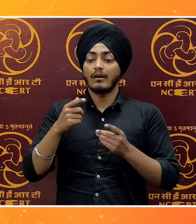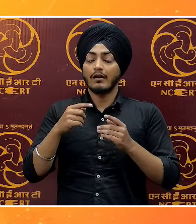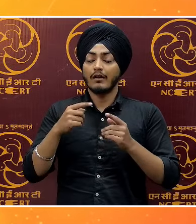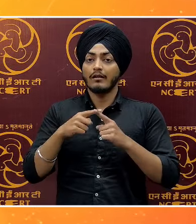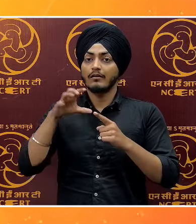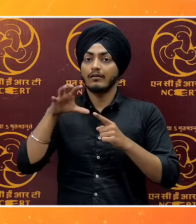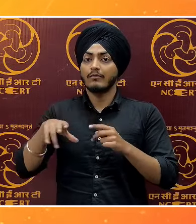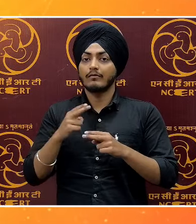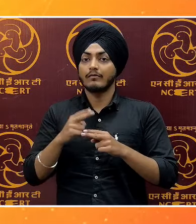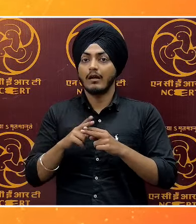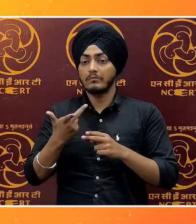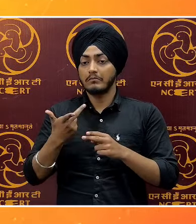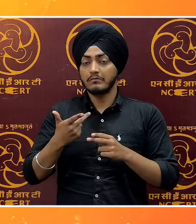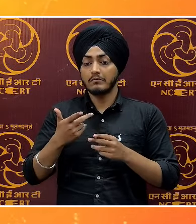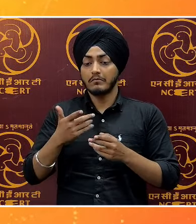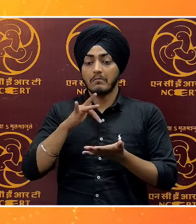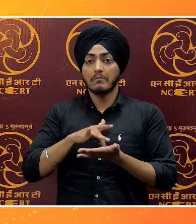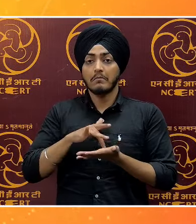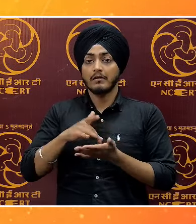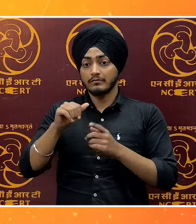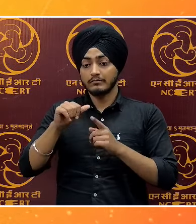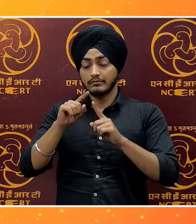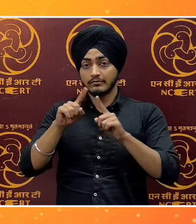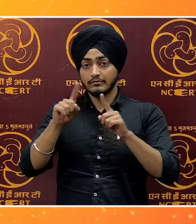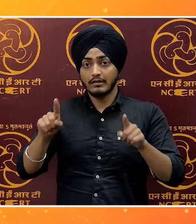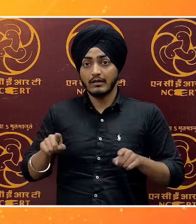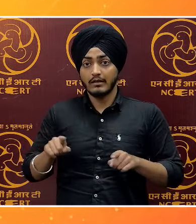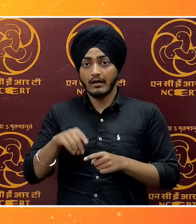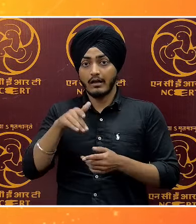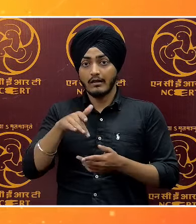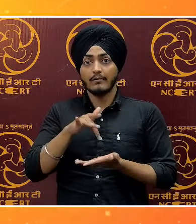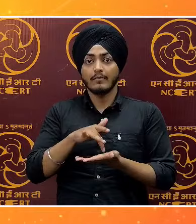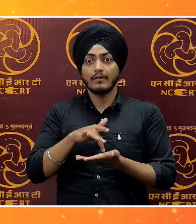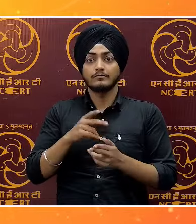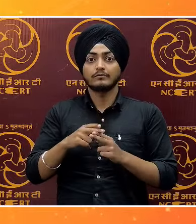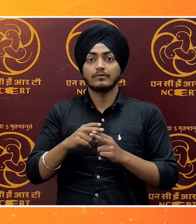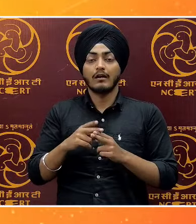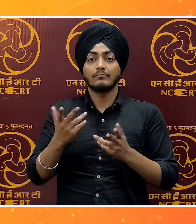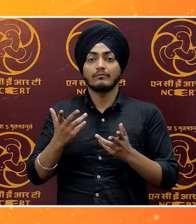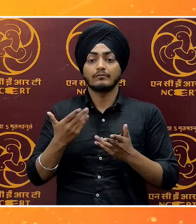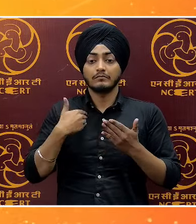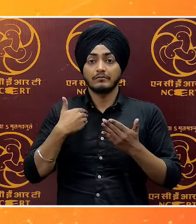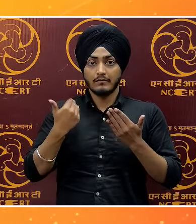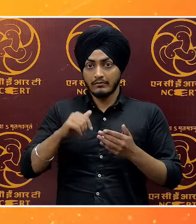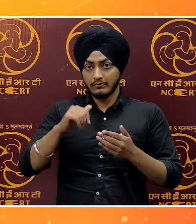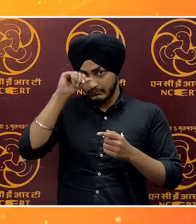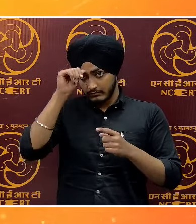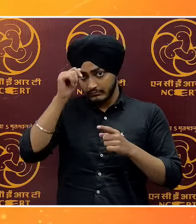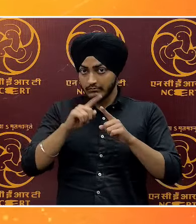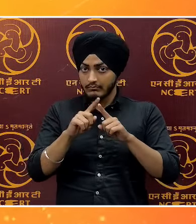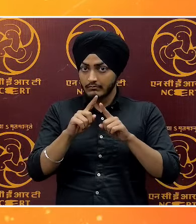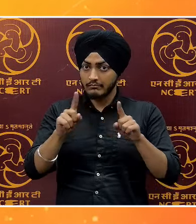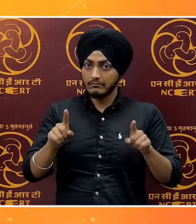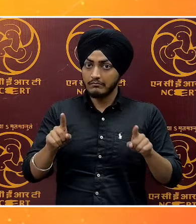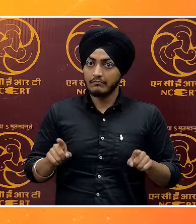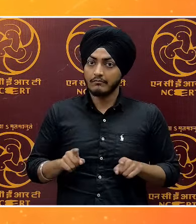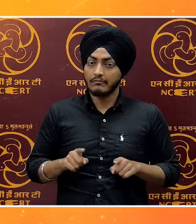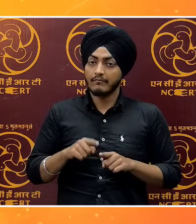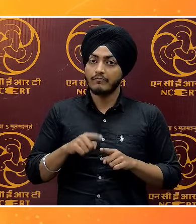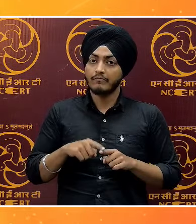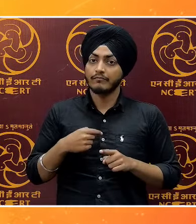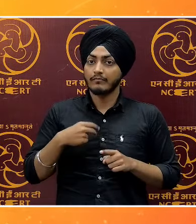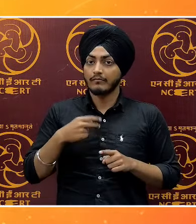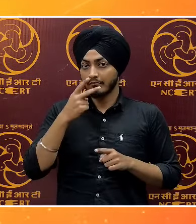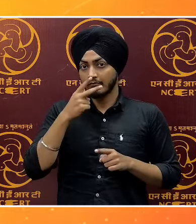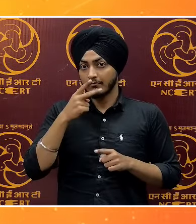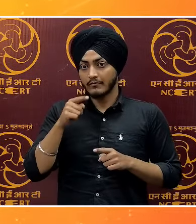this is a proper format to learn a house address. Yes. And since in our country, our learners reside in every